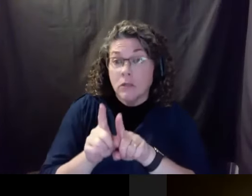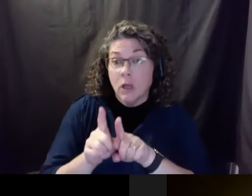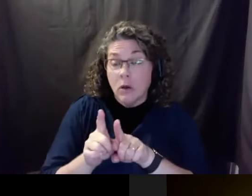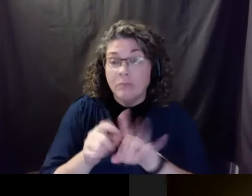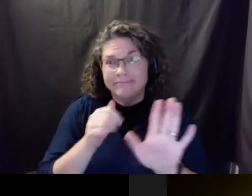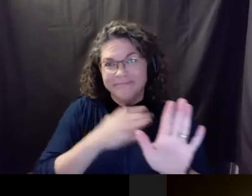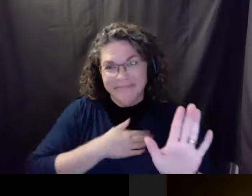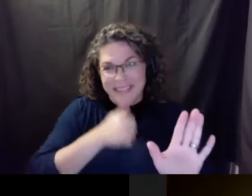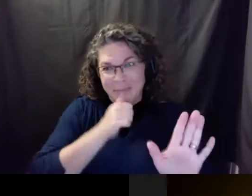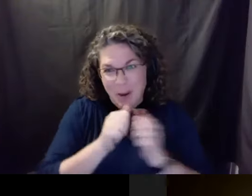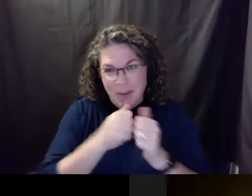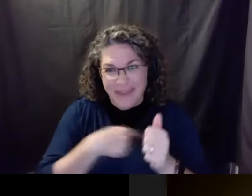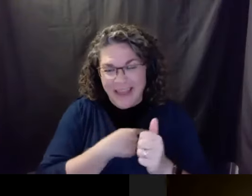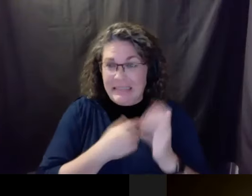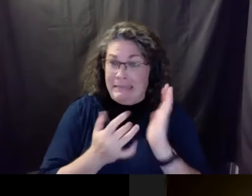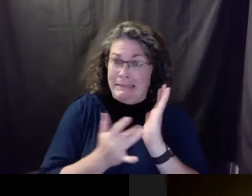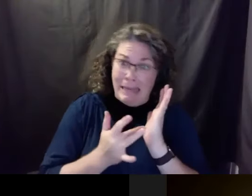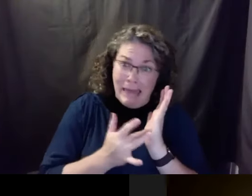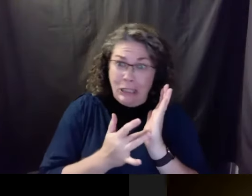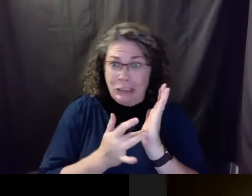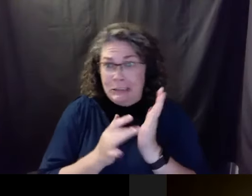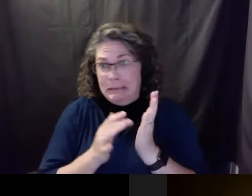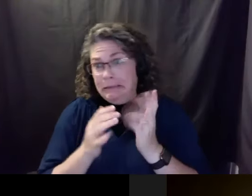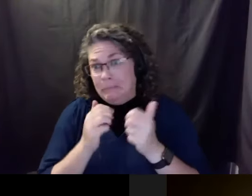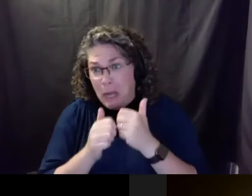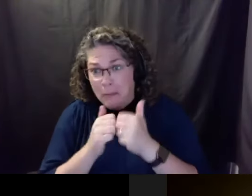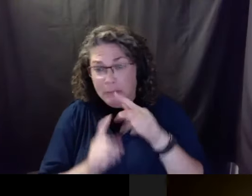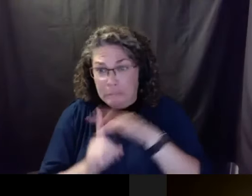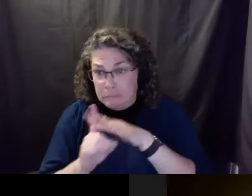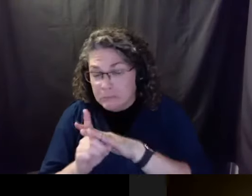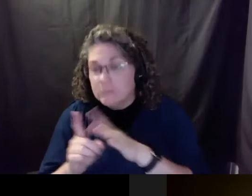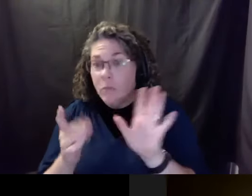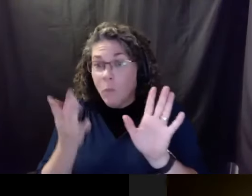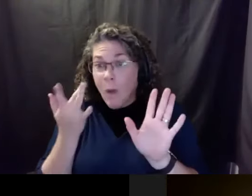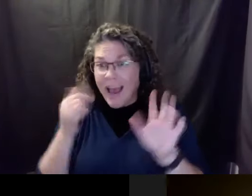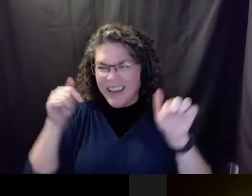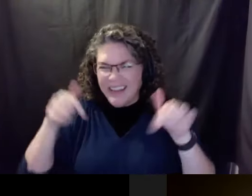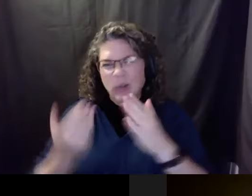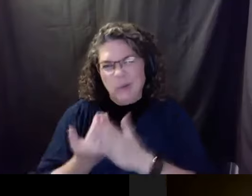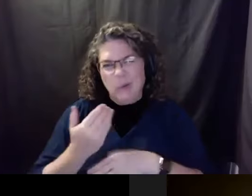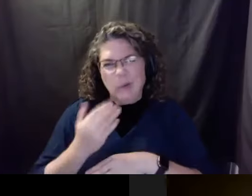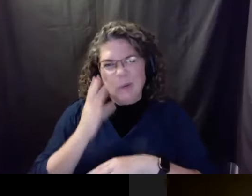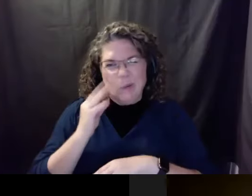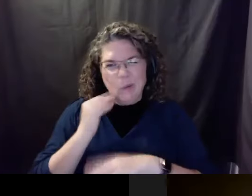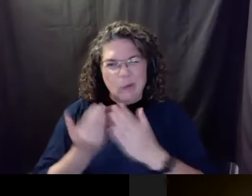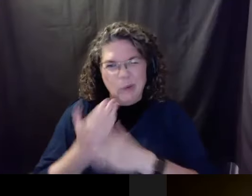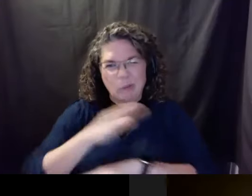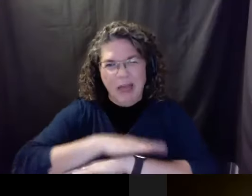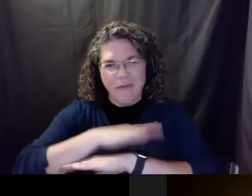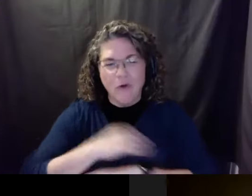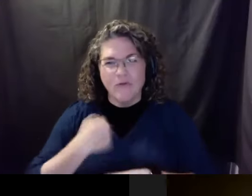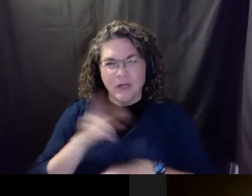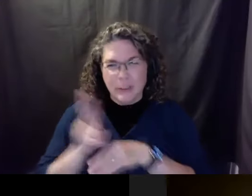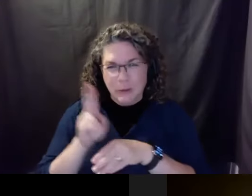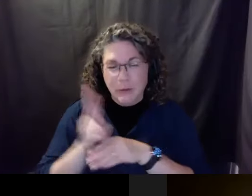us before any technology or other related issues. This is a new platform that we are learning to use, and we